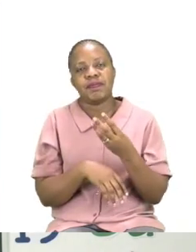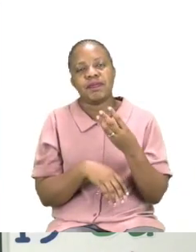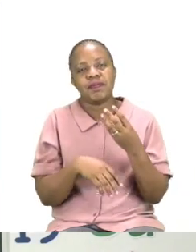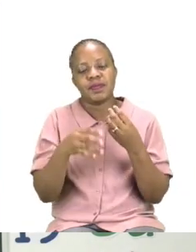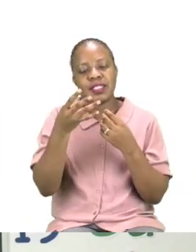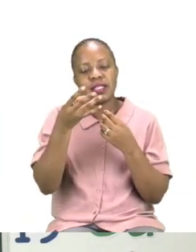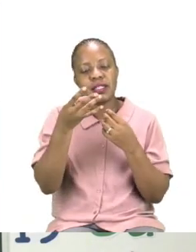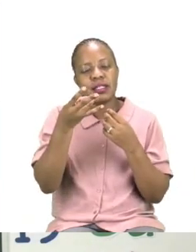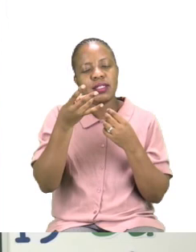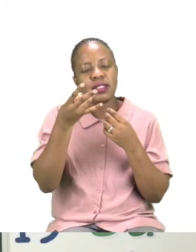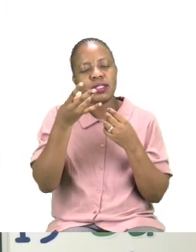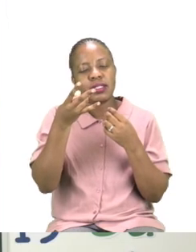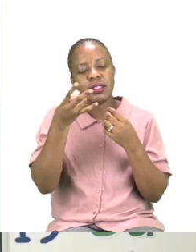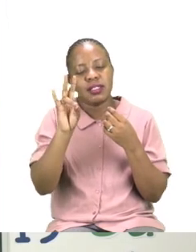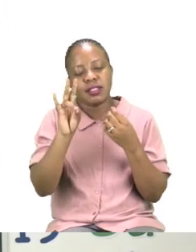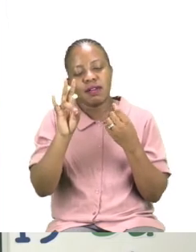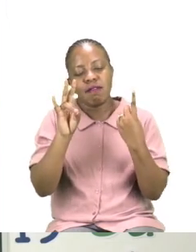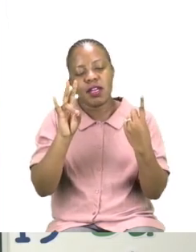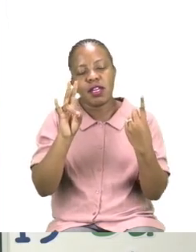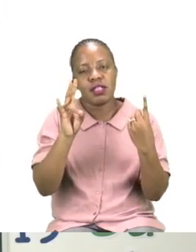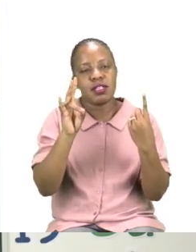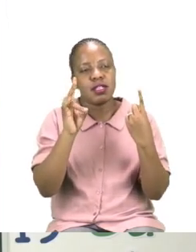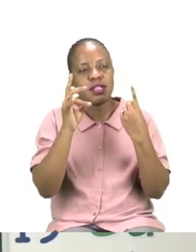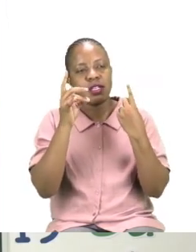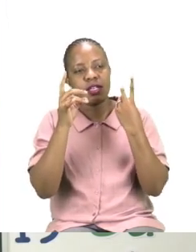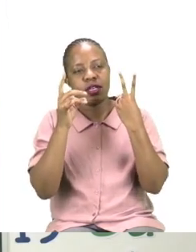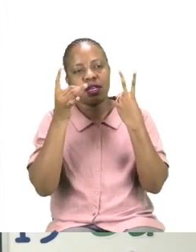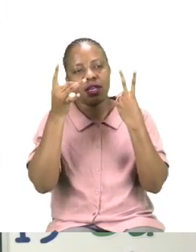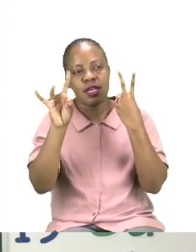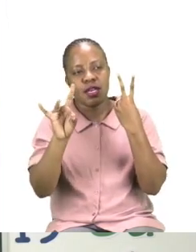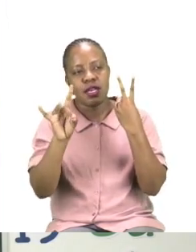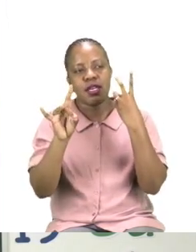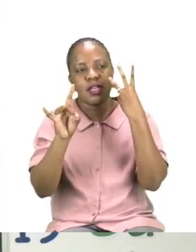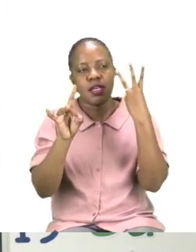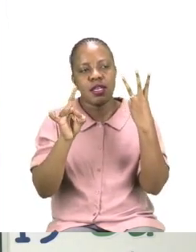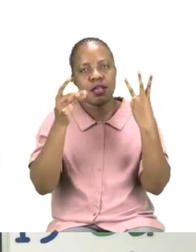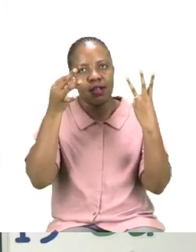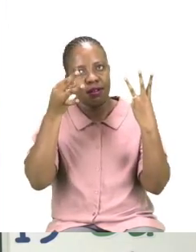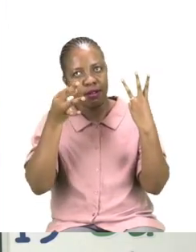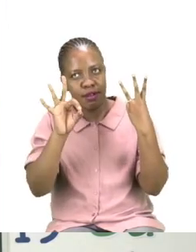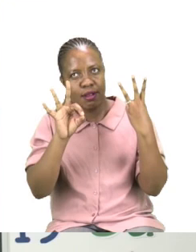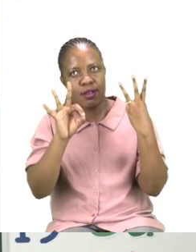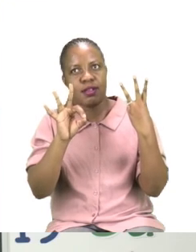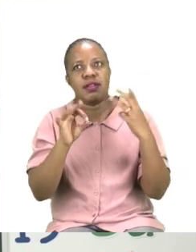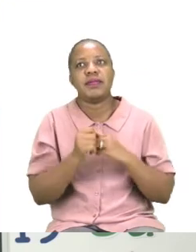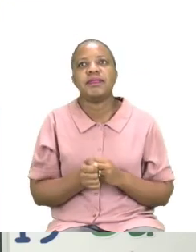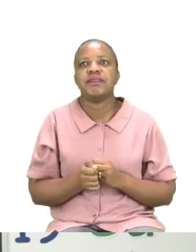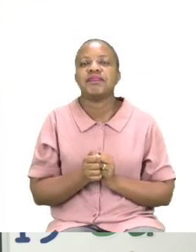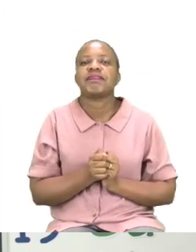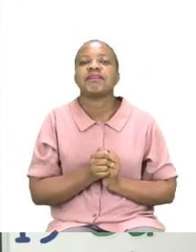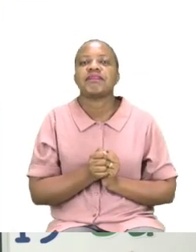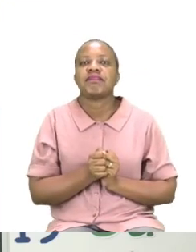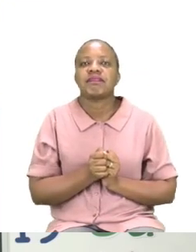8, 9. So our next answer for 3 times 3